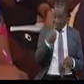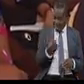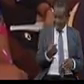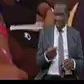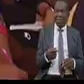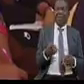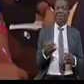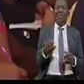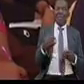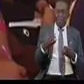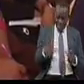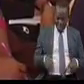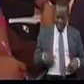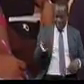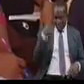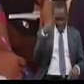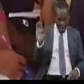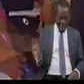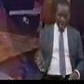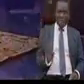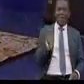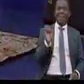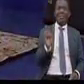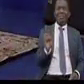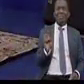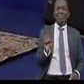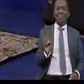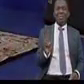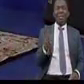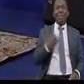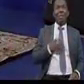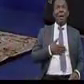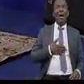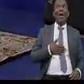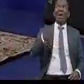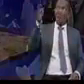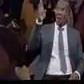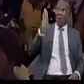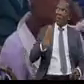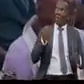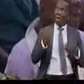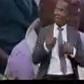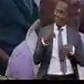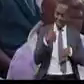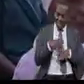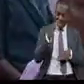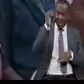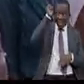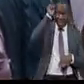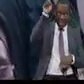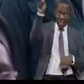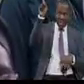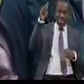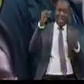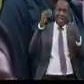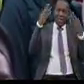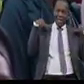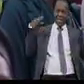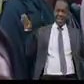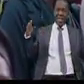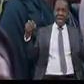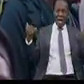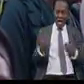has sent his angel, and he has shut the lion's mouth. Have the angels